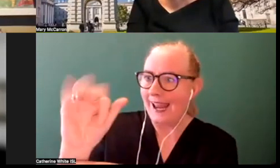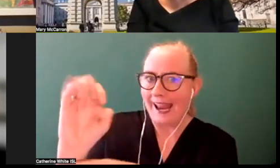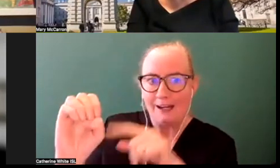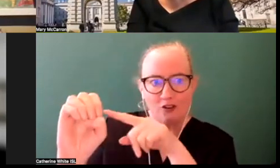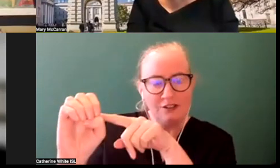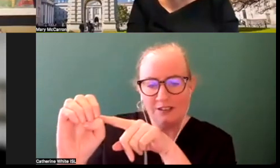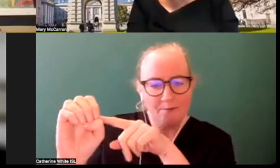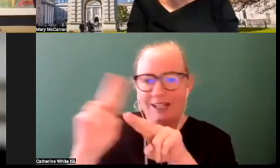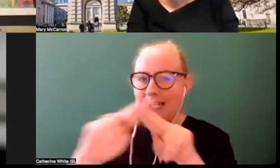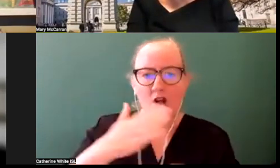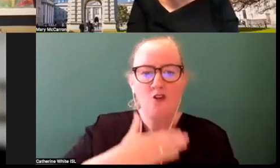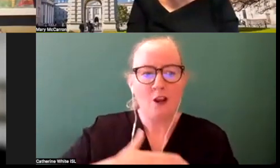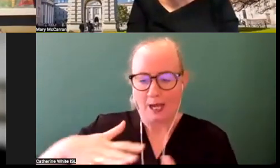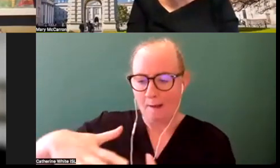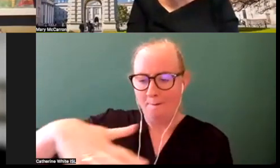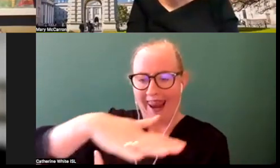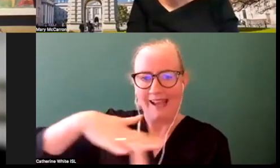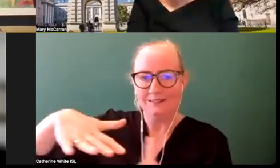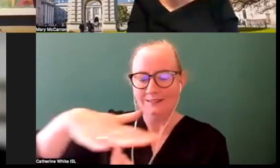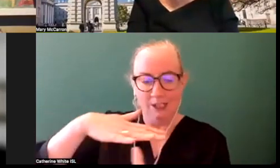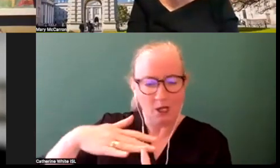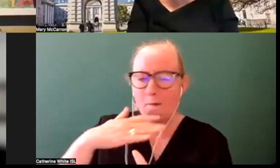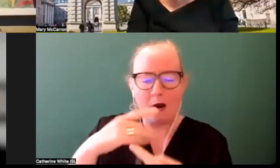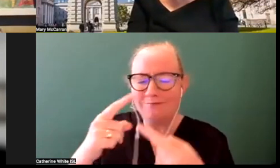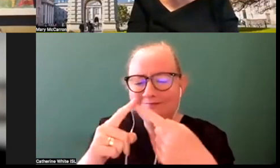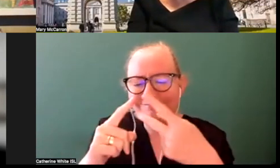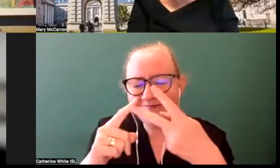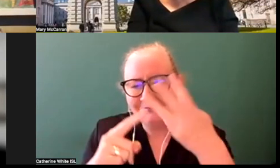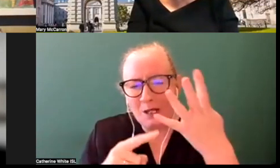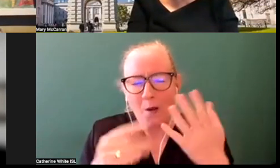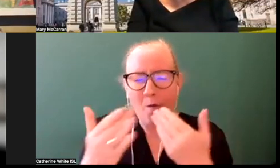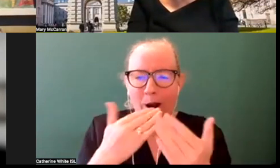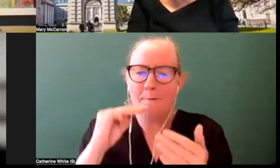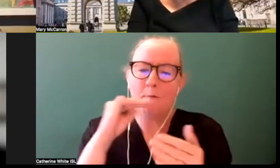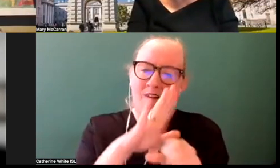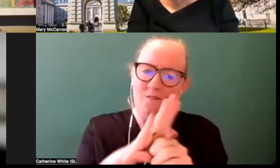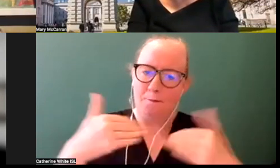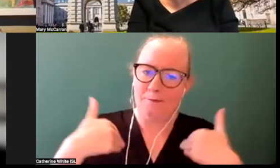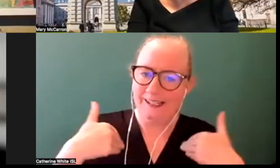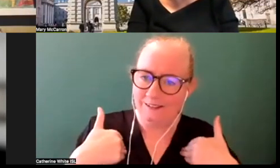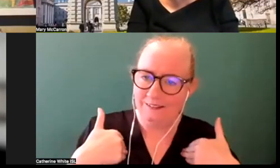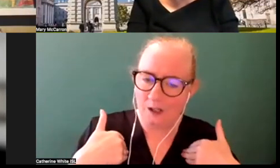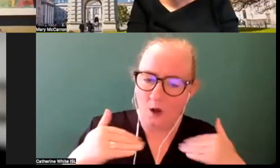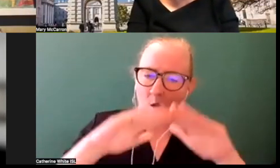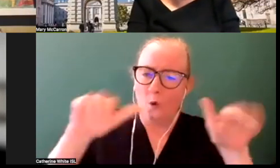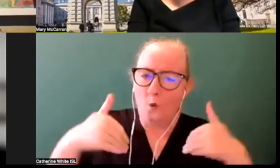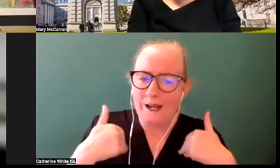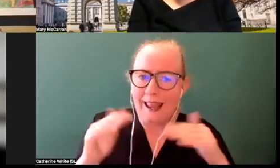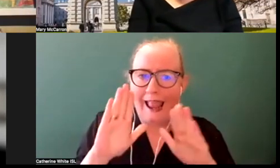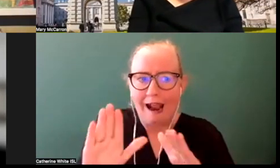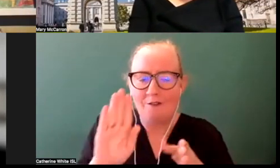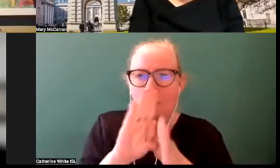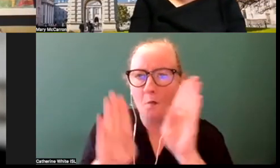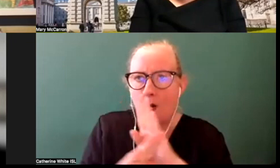the physical place. It's also about all the things that are meaningful to me. And I think that we have to be much more